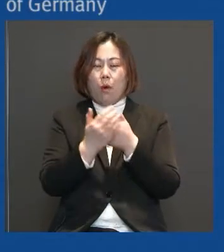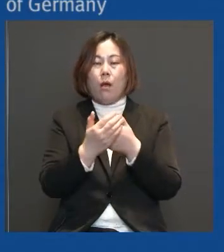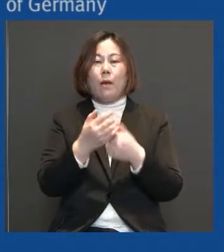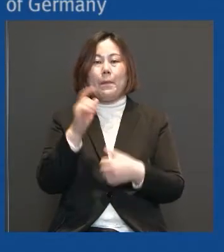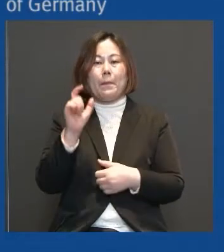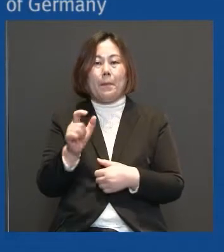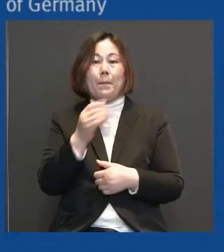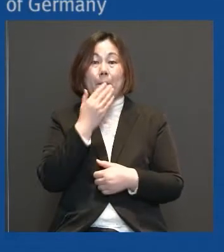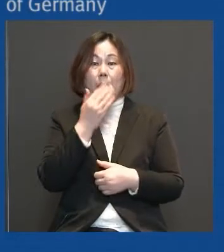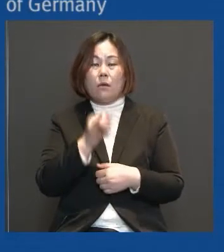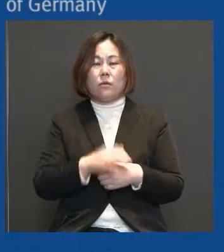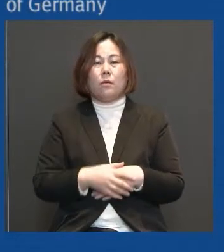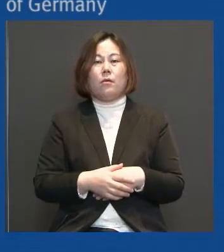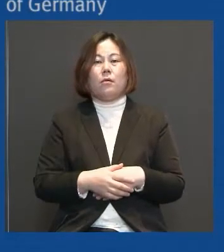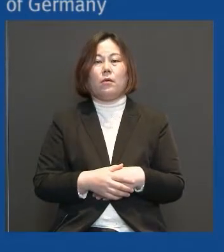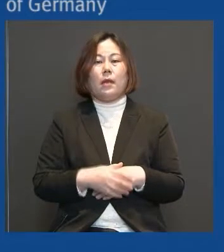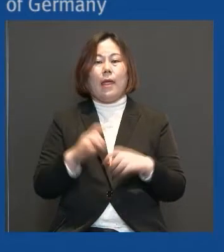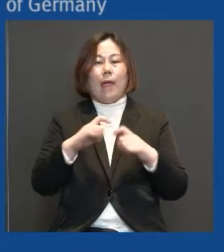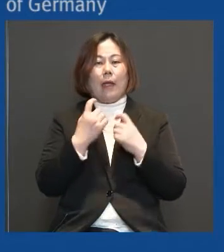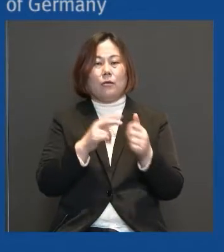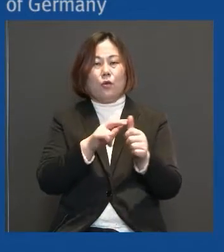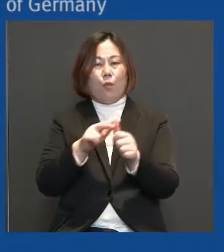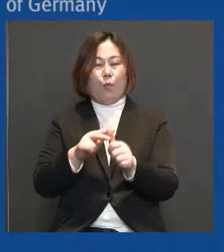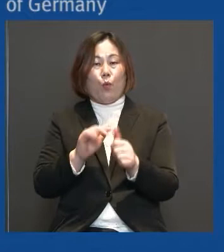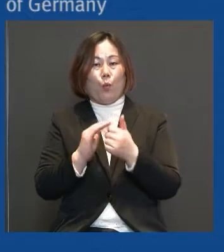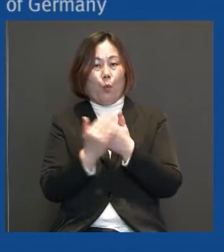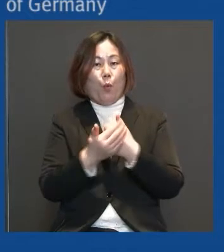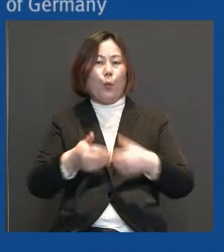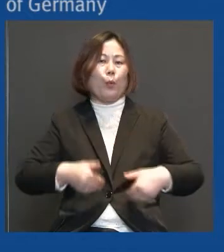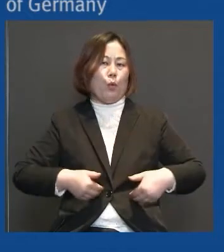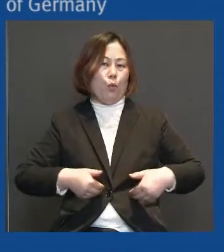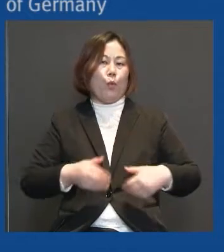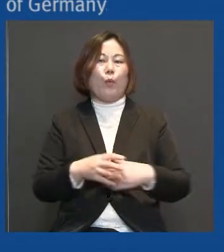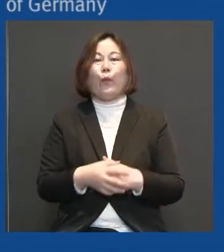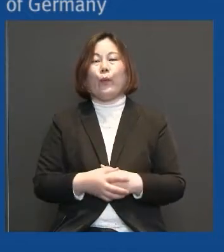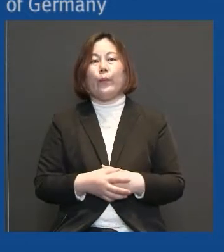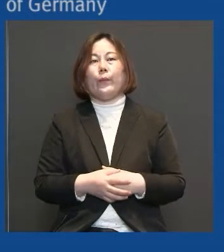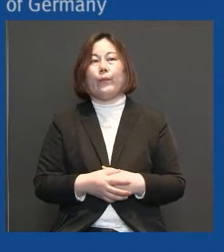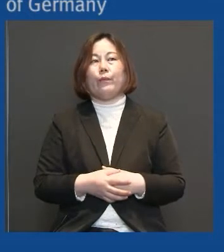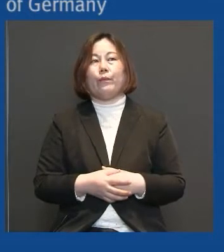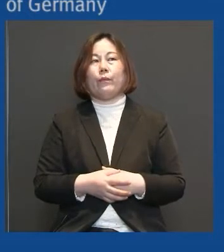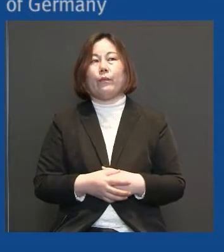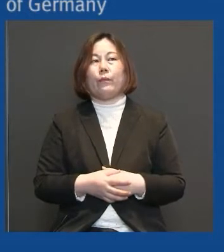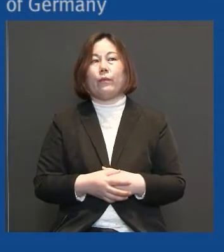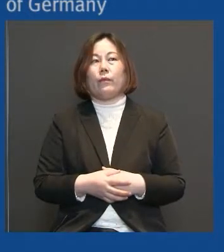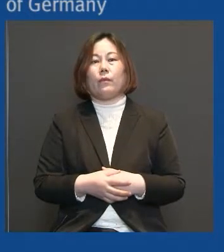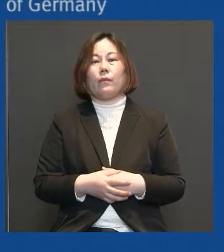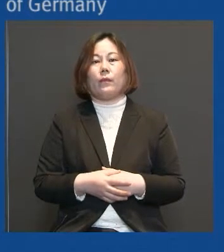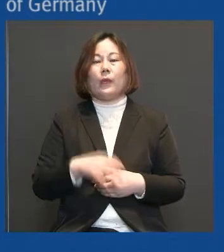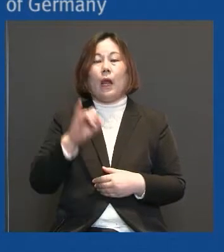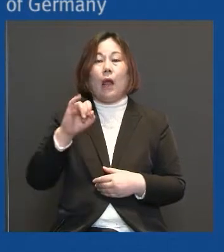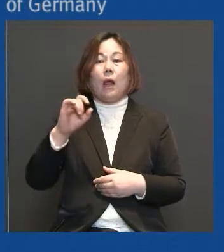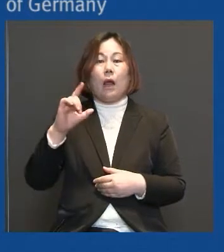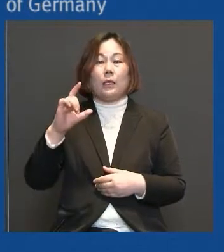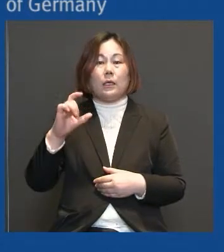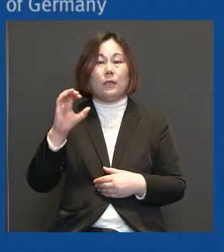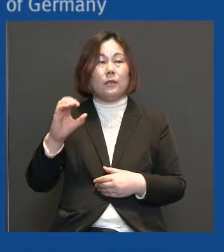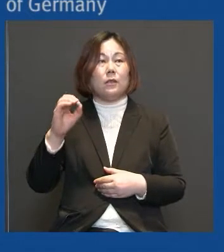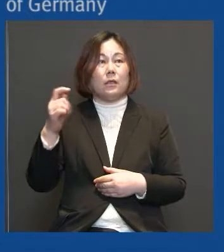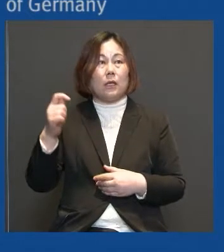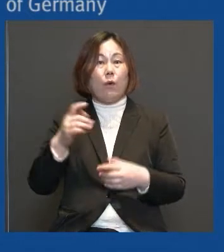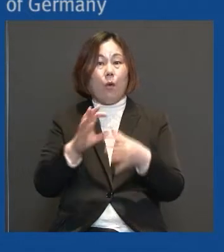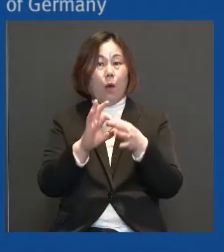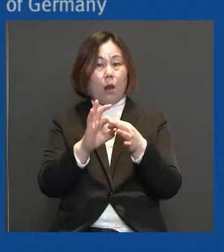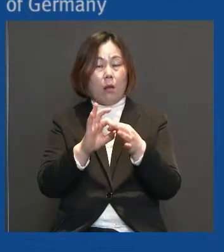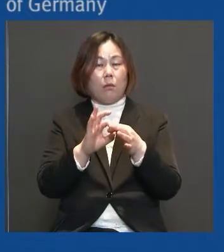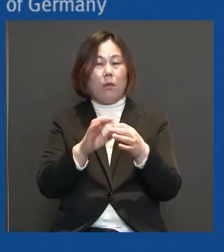aspects. The responsibilities for ensuring this safety and security therefore must be specified. And here the involvement of older persons